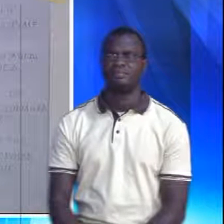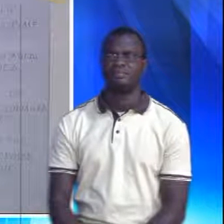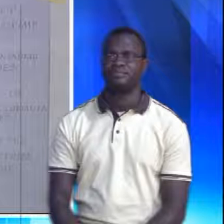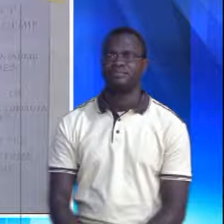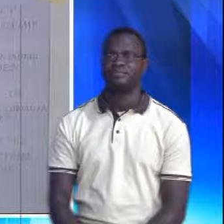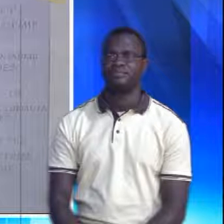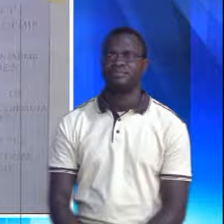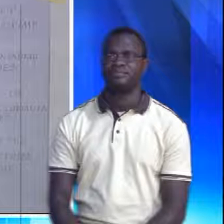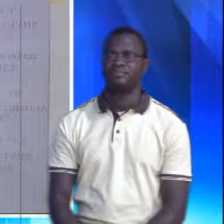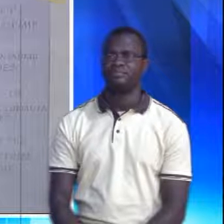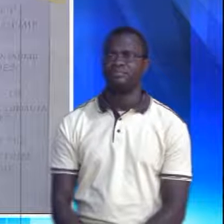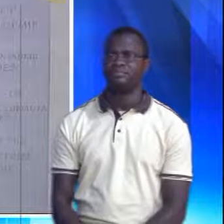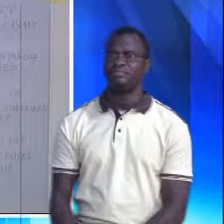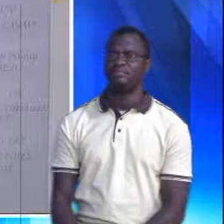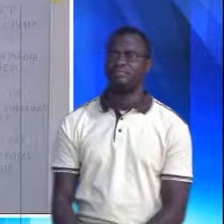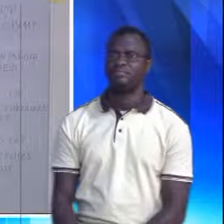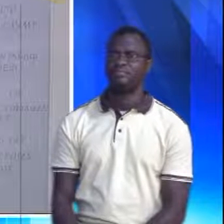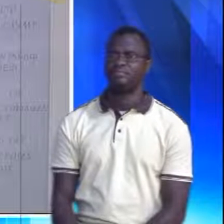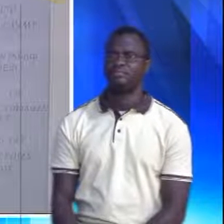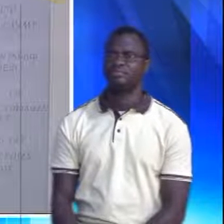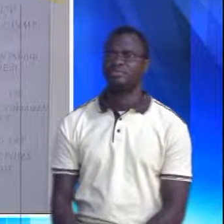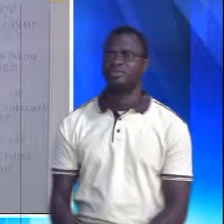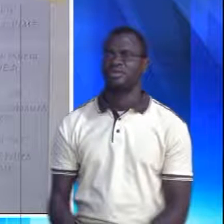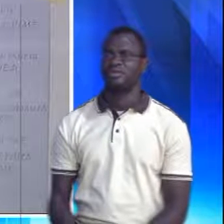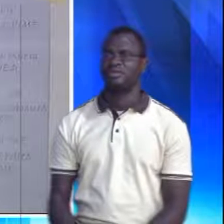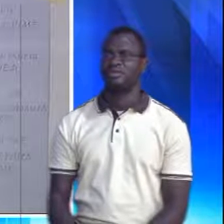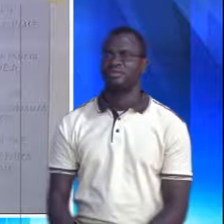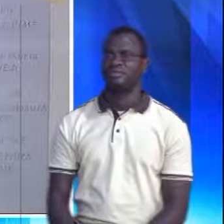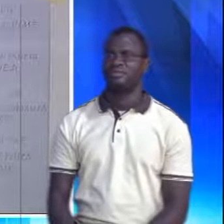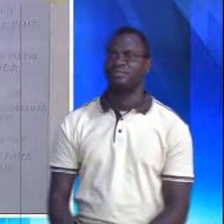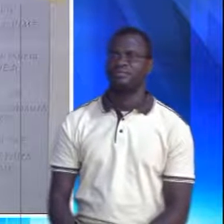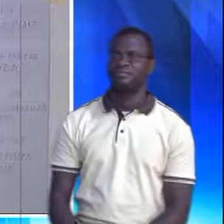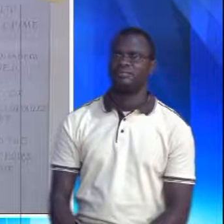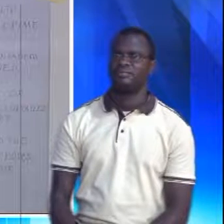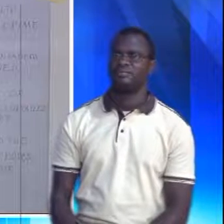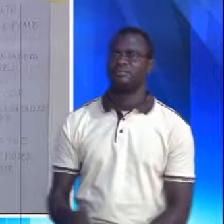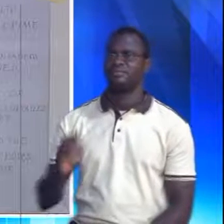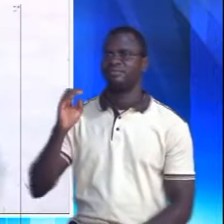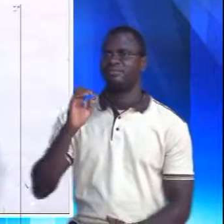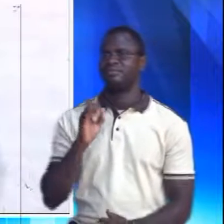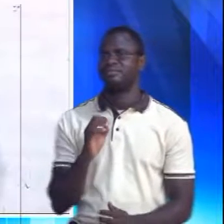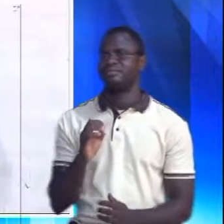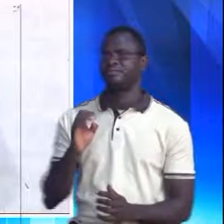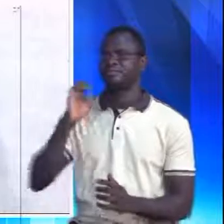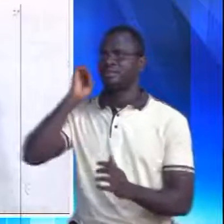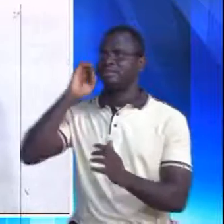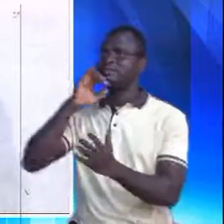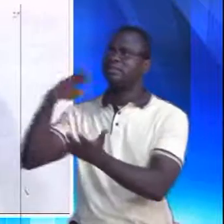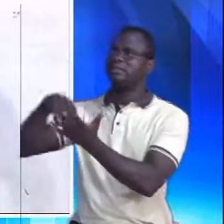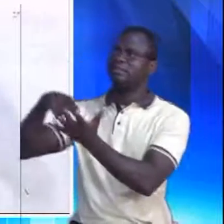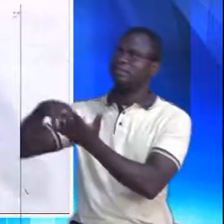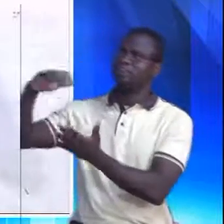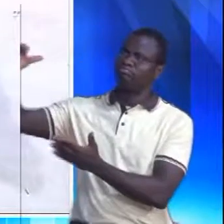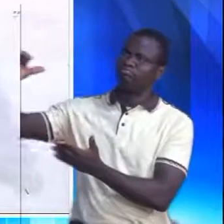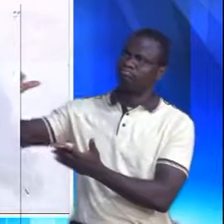to claim your rights. You have liberty to express yourself. You have the liberty to enjoy your rights,